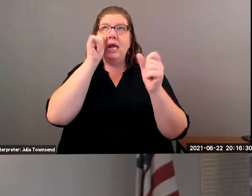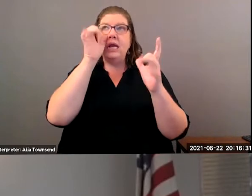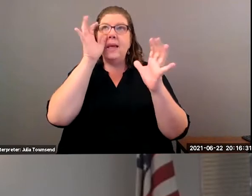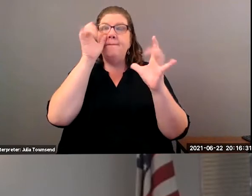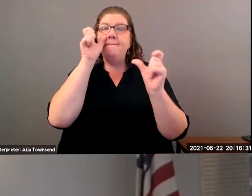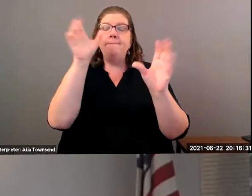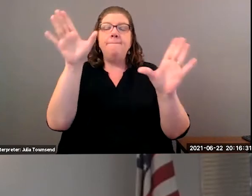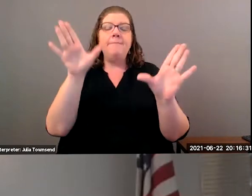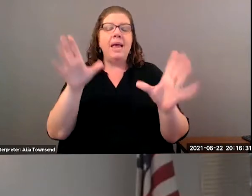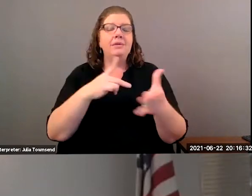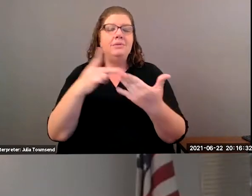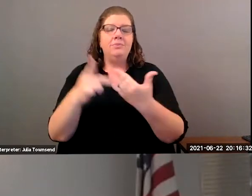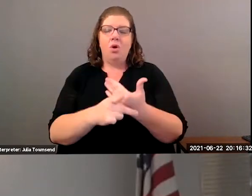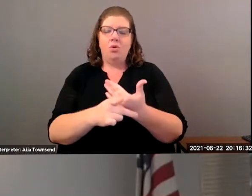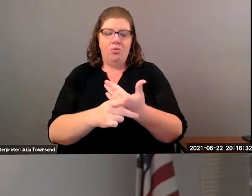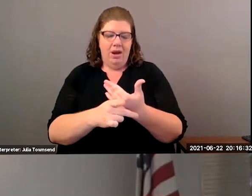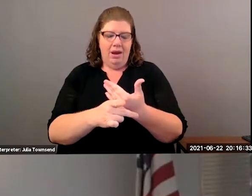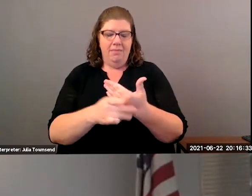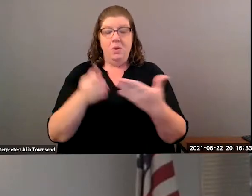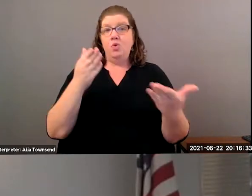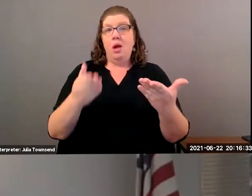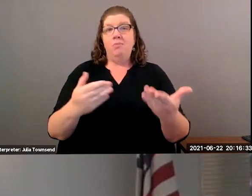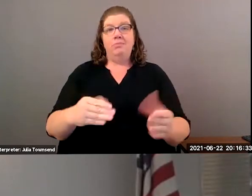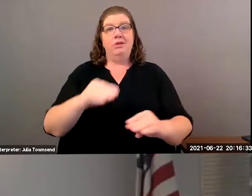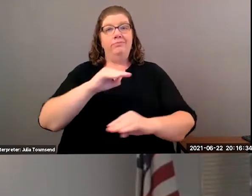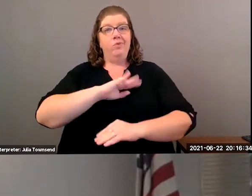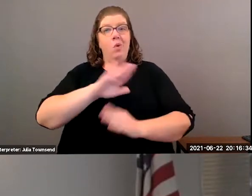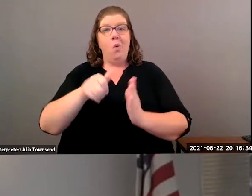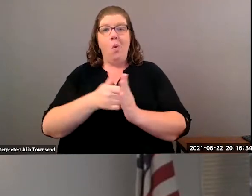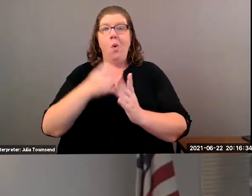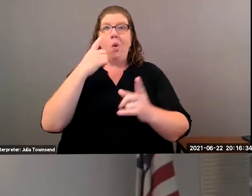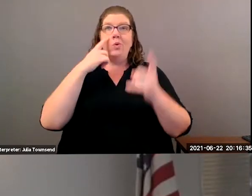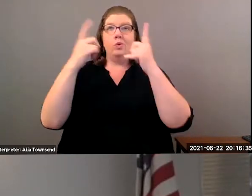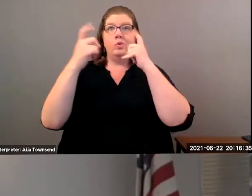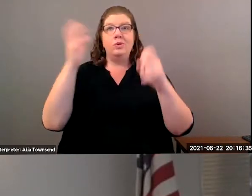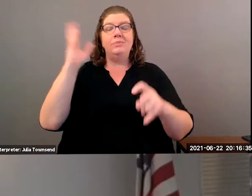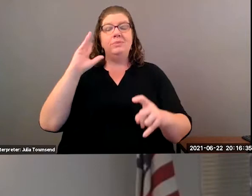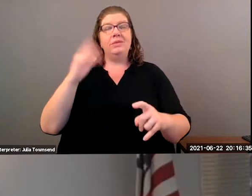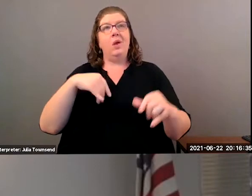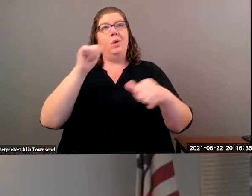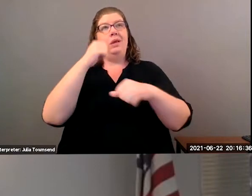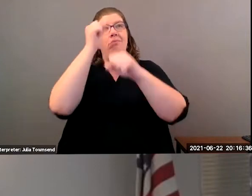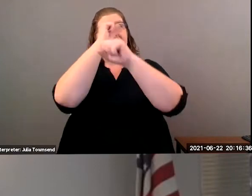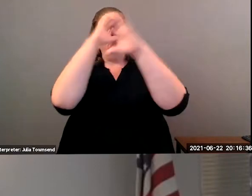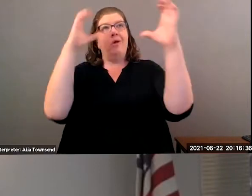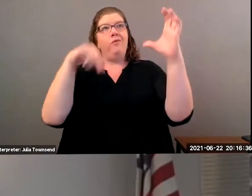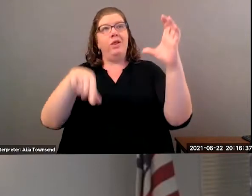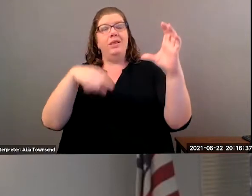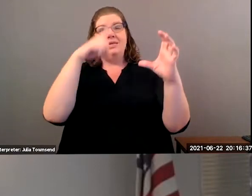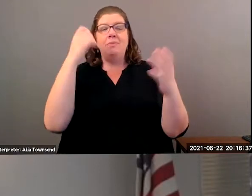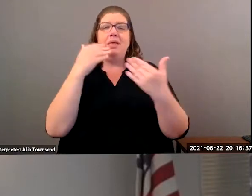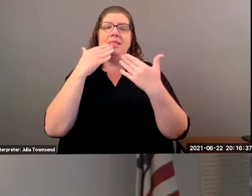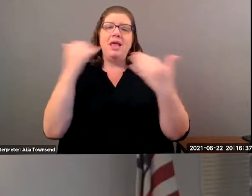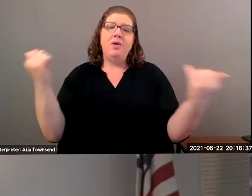program, and it's probably fulfilling all the dreams that we had for this summer. So thank you to all who've been